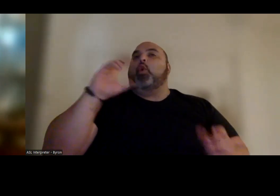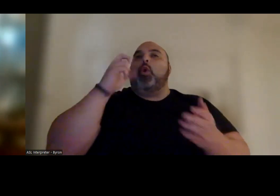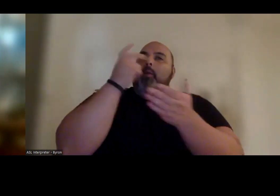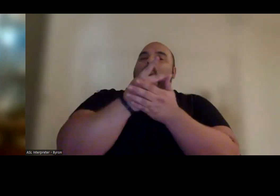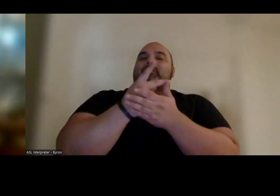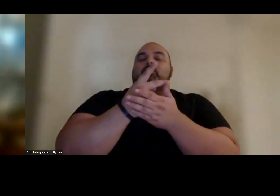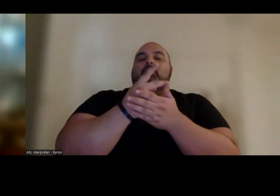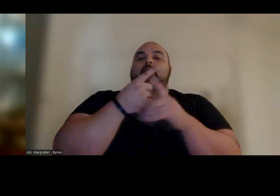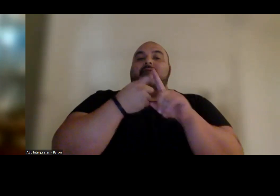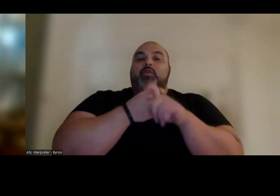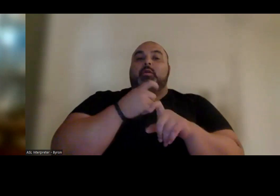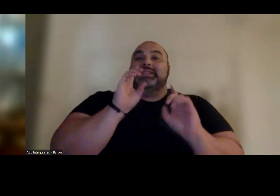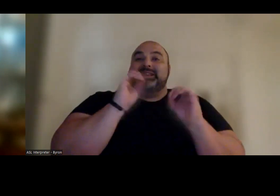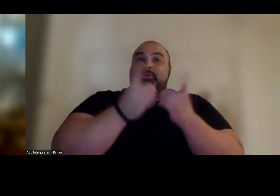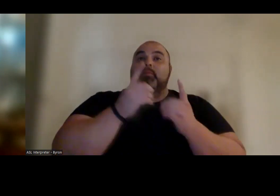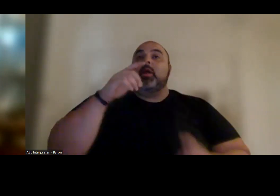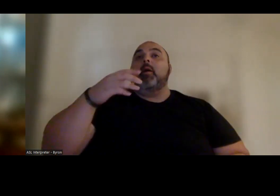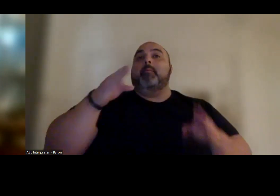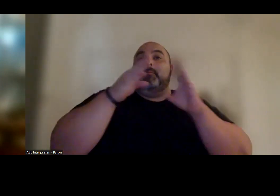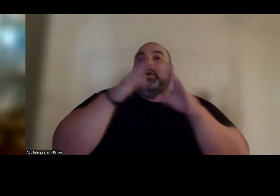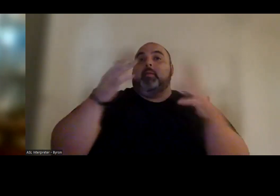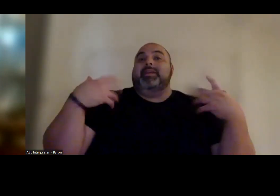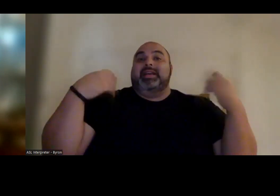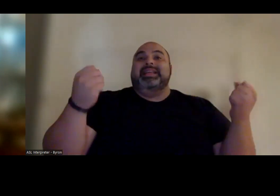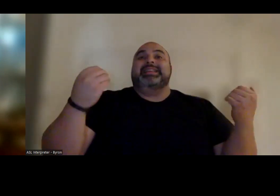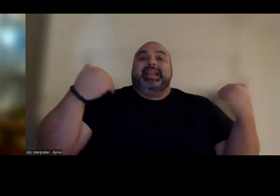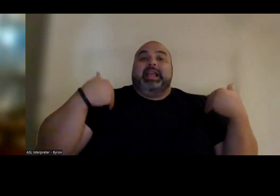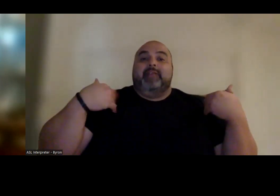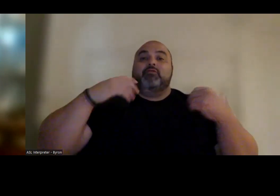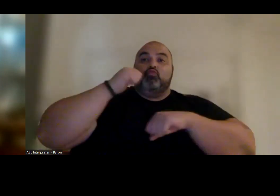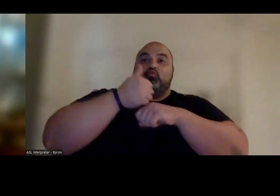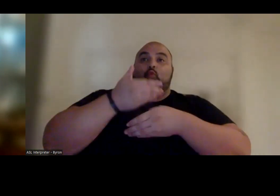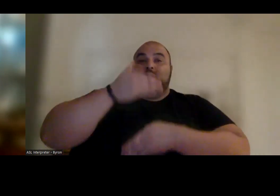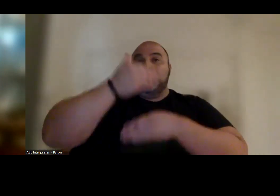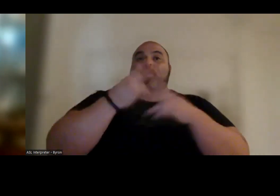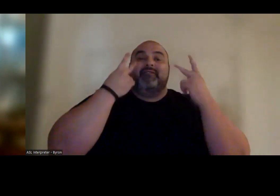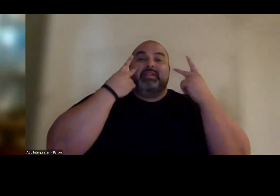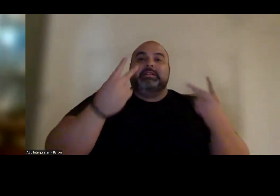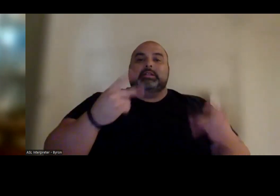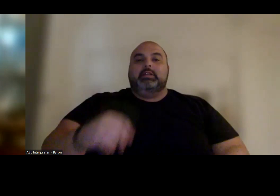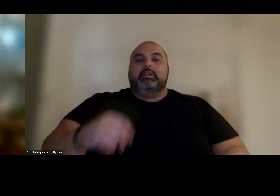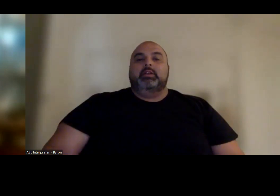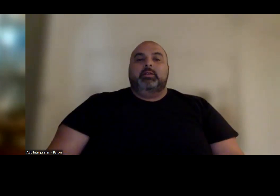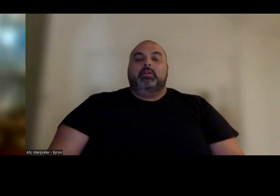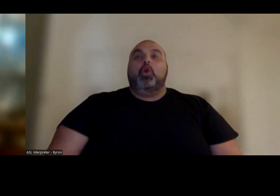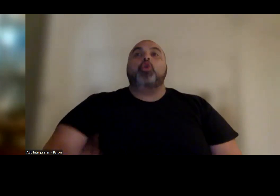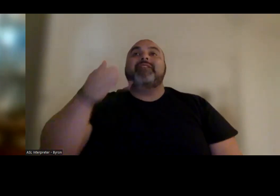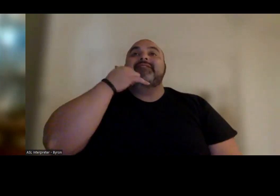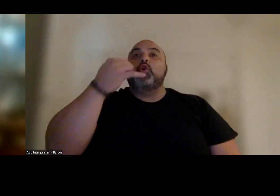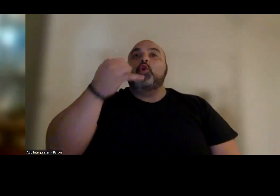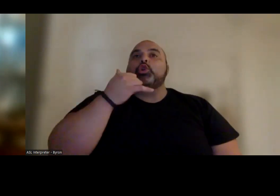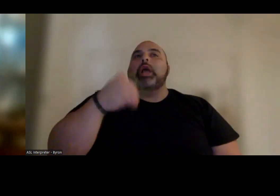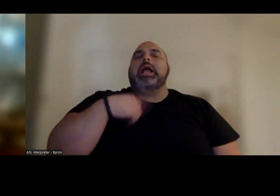from Department of Public Health to even have window visits. On our phone calls, I could tell he was becoming